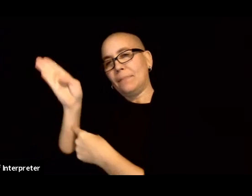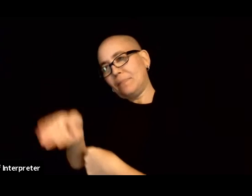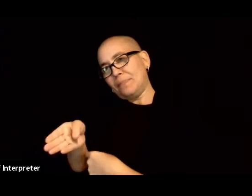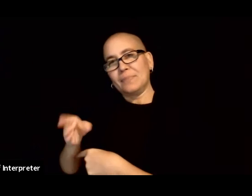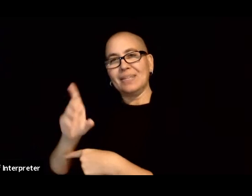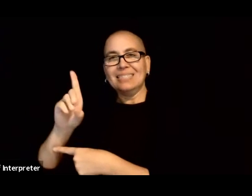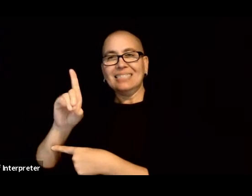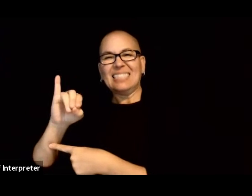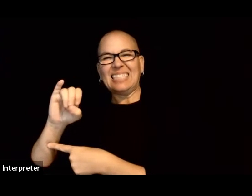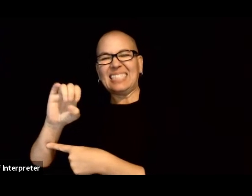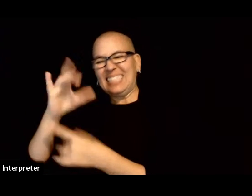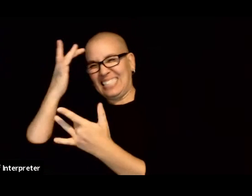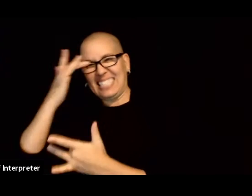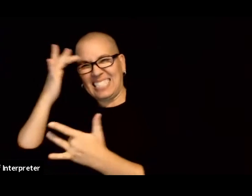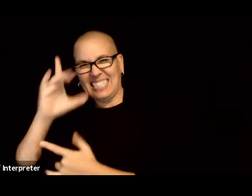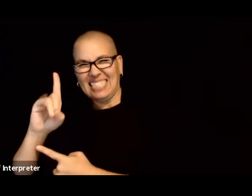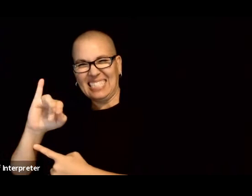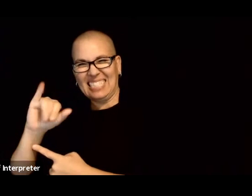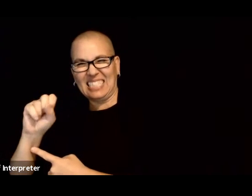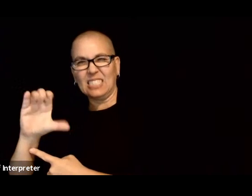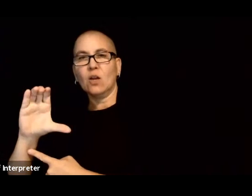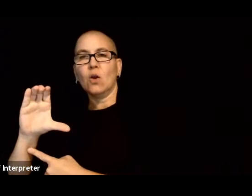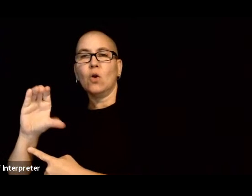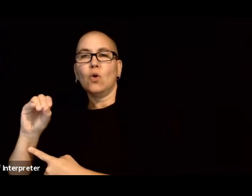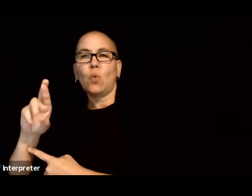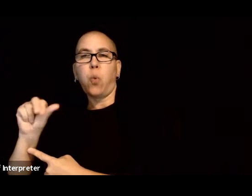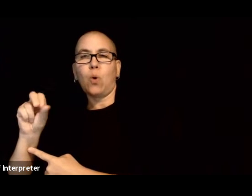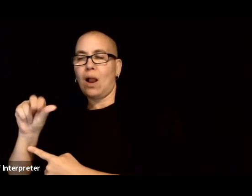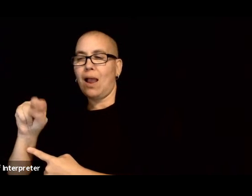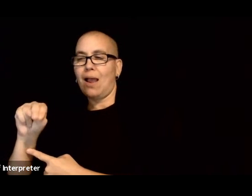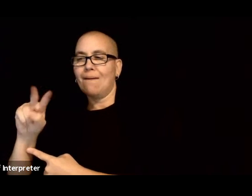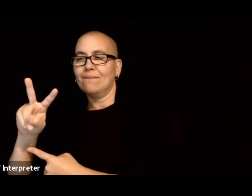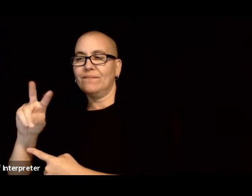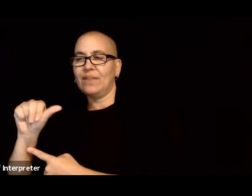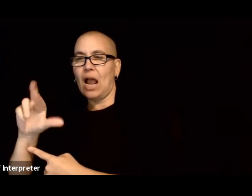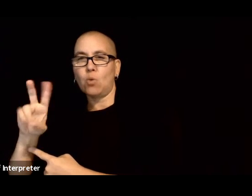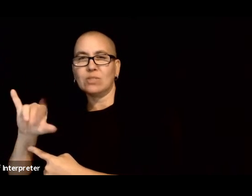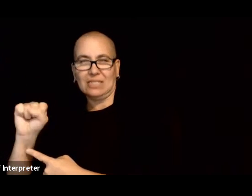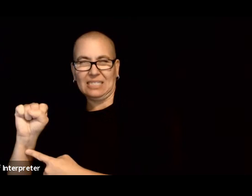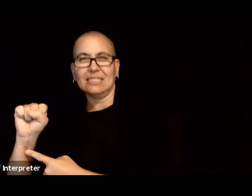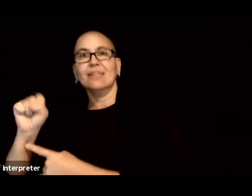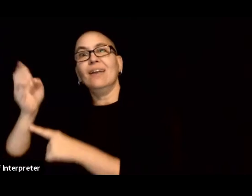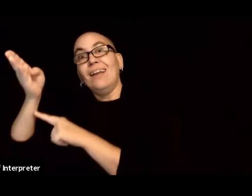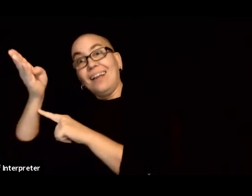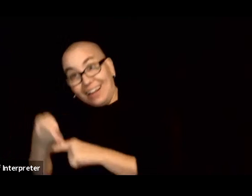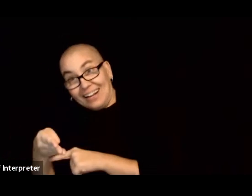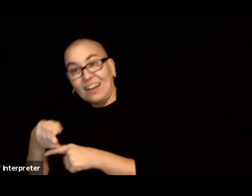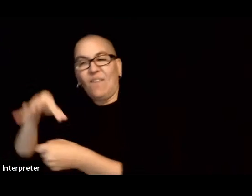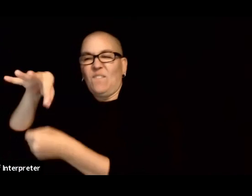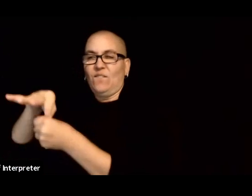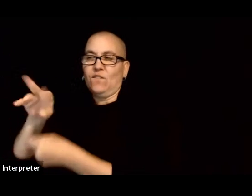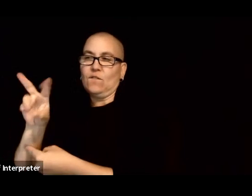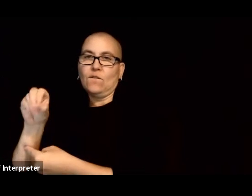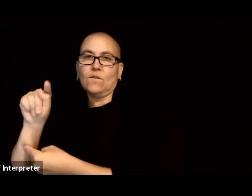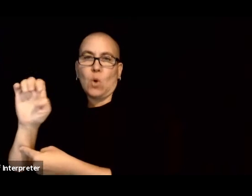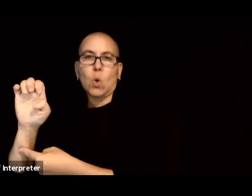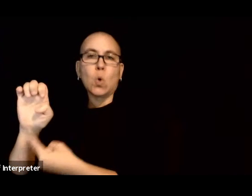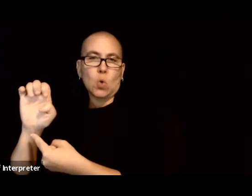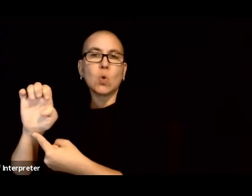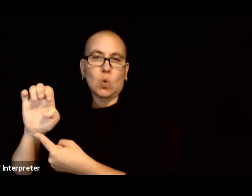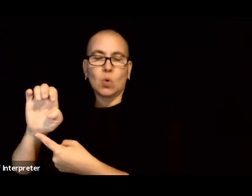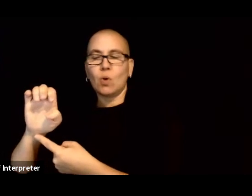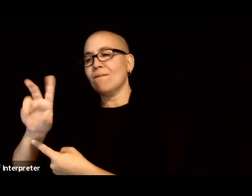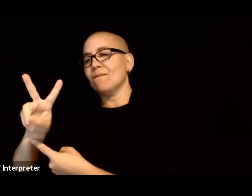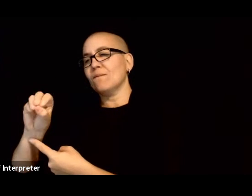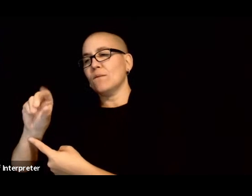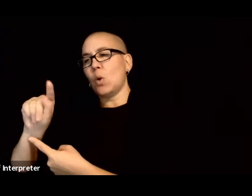health.state.mn.us/diseases/coronavirus/voting. And with that, I'll turn it back over to Mike Schomer. Thanks, Chris. Operator, we're ready to take questions.